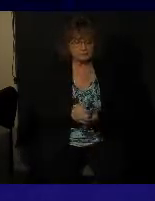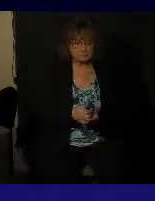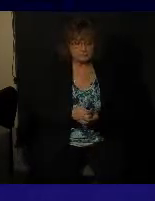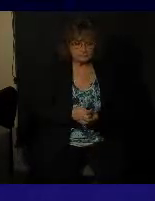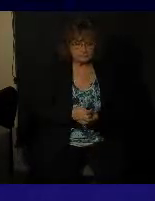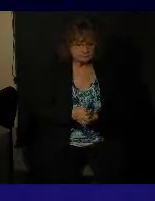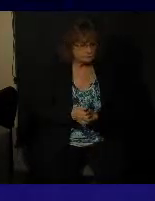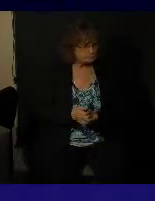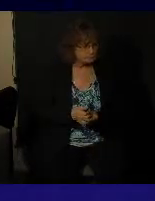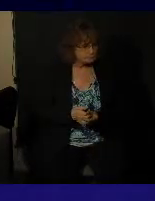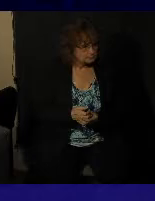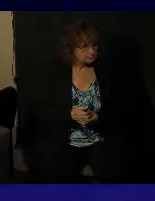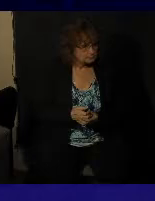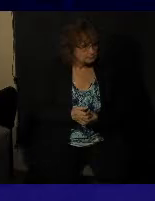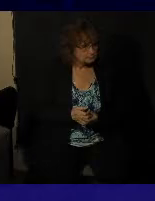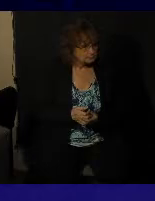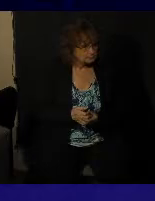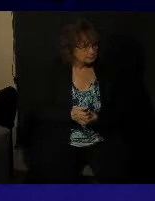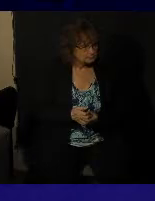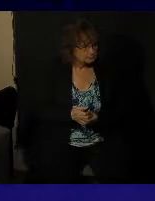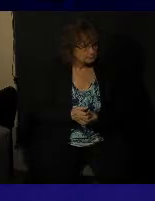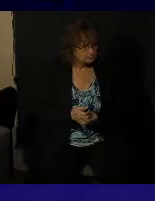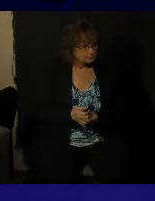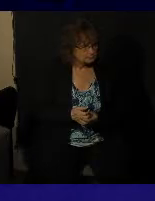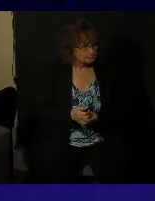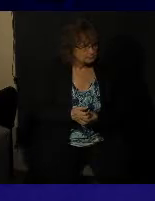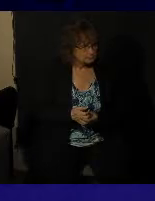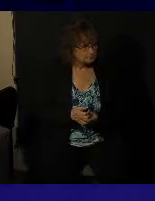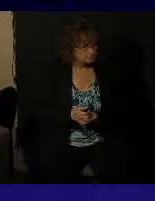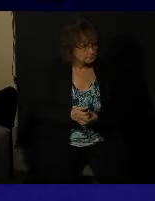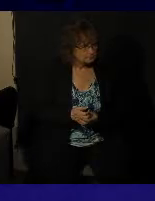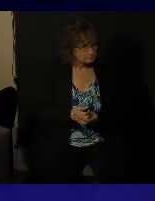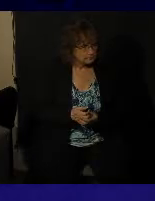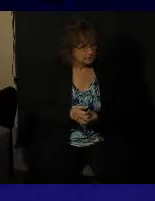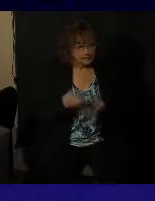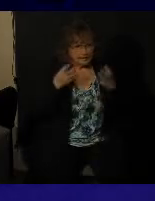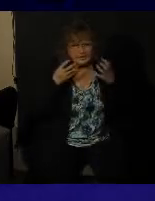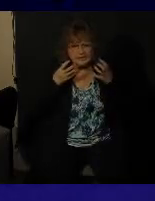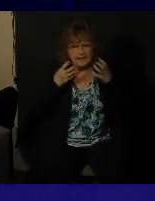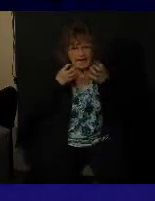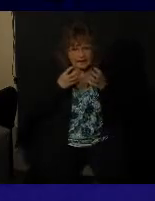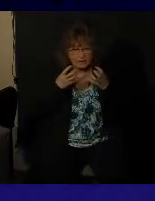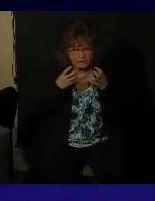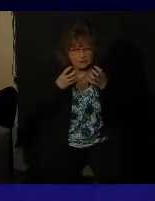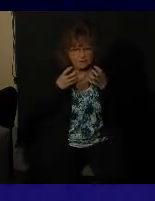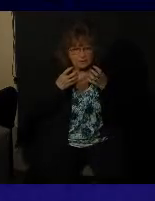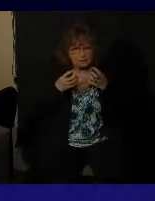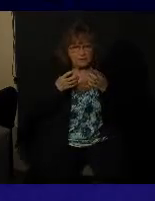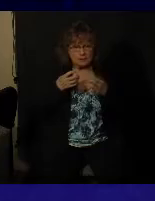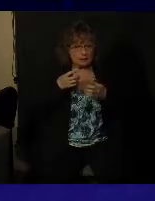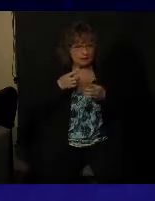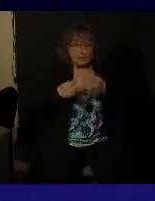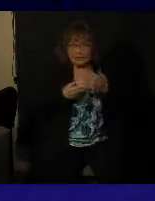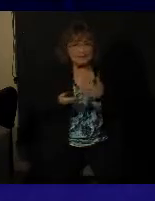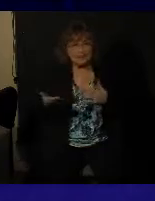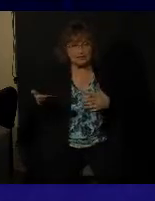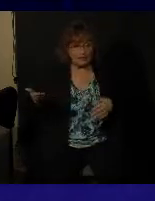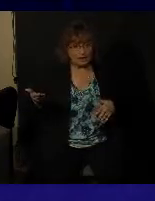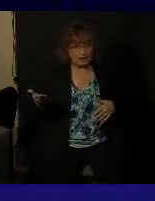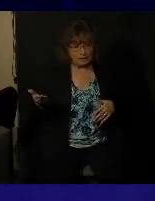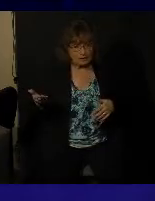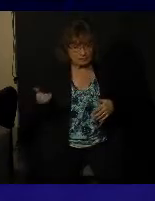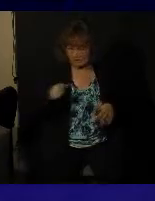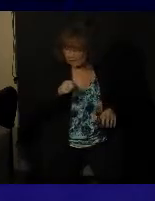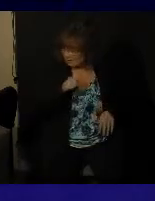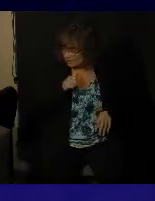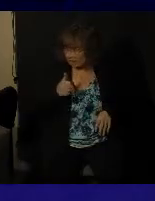I would get very mad, just over small things that like I wouldn't get, or if I didn't want to do something, I